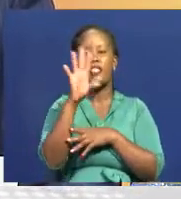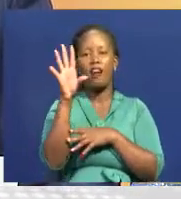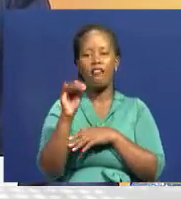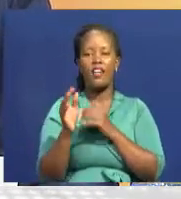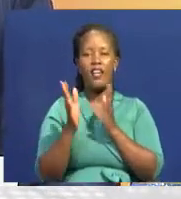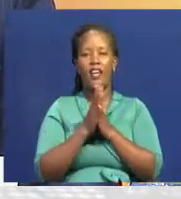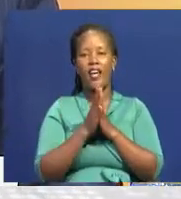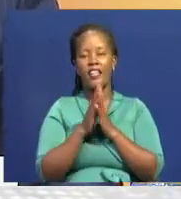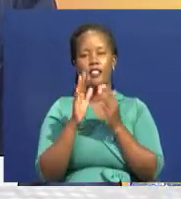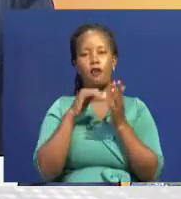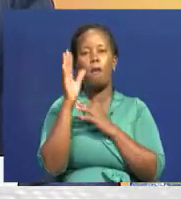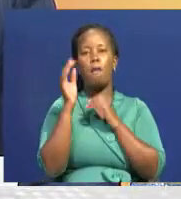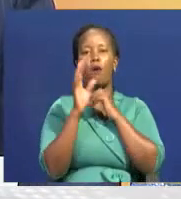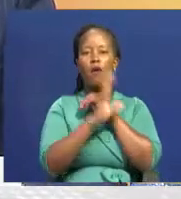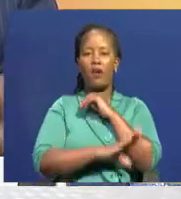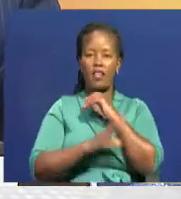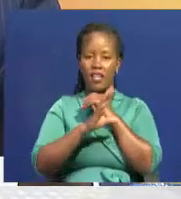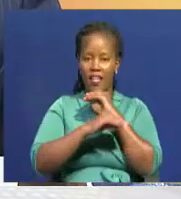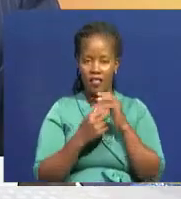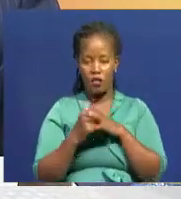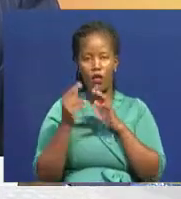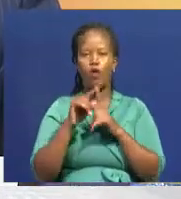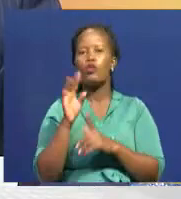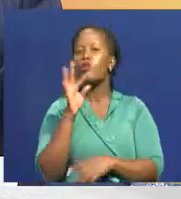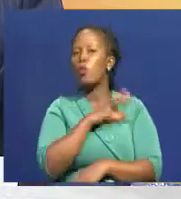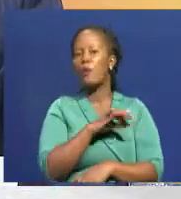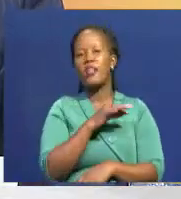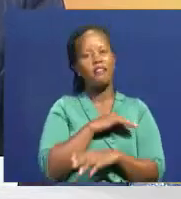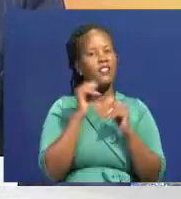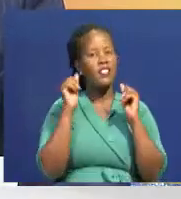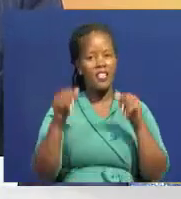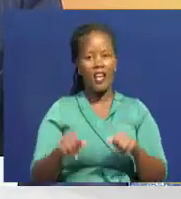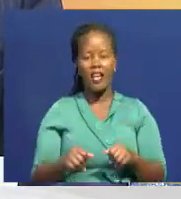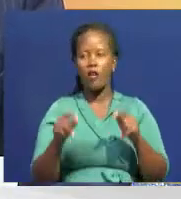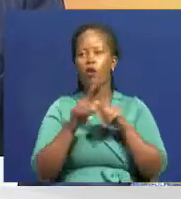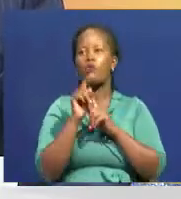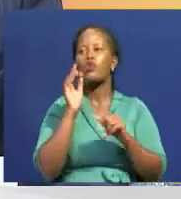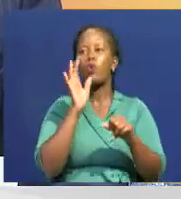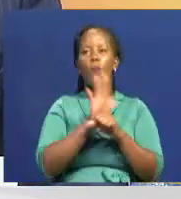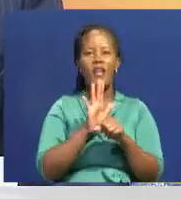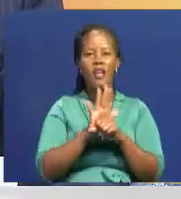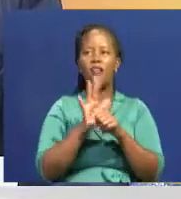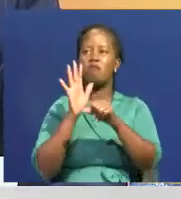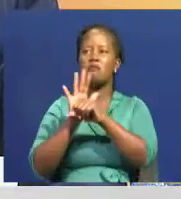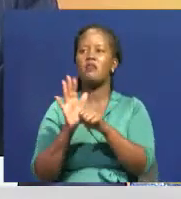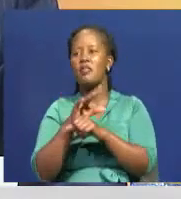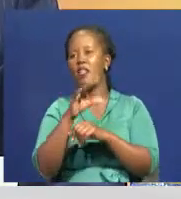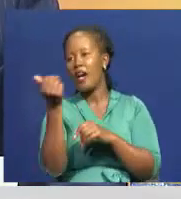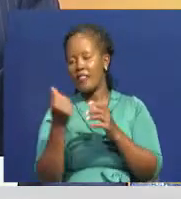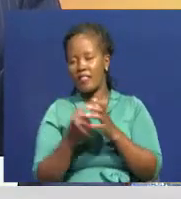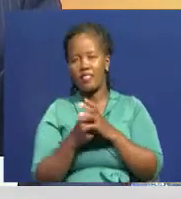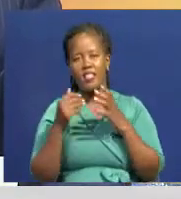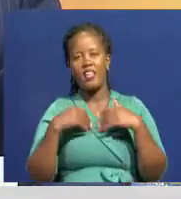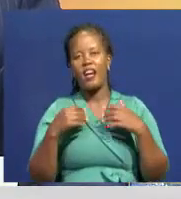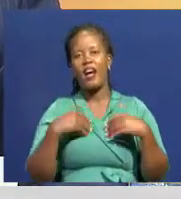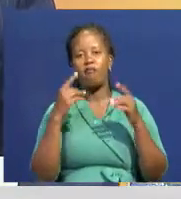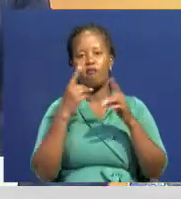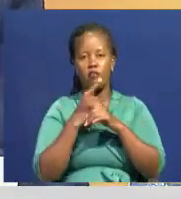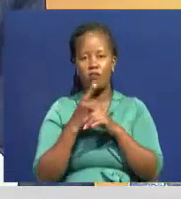African countries and that of diaspora. And we can benefit. And many more. You are talking of, the Elgon and all the